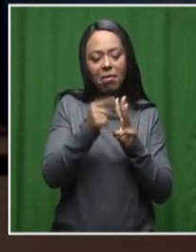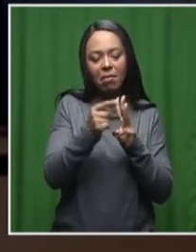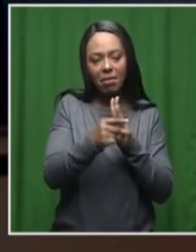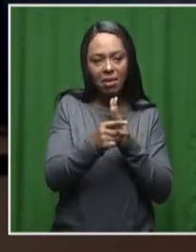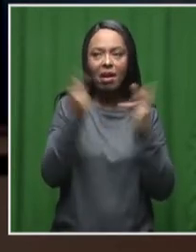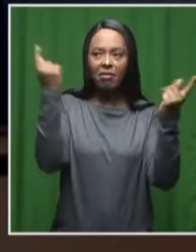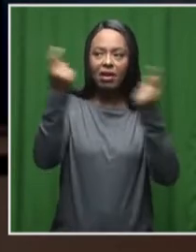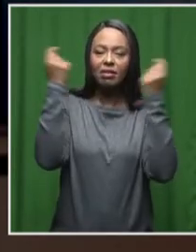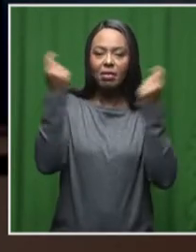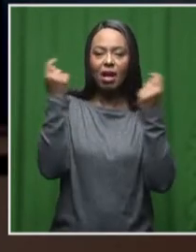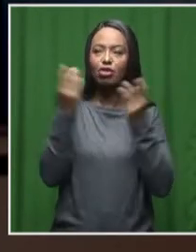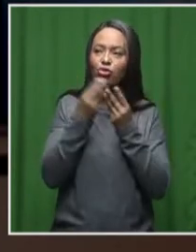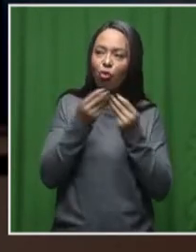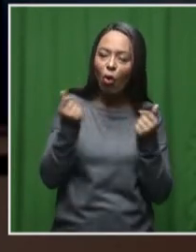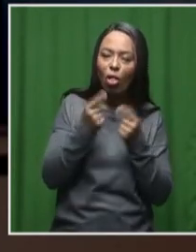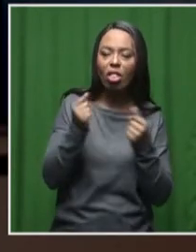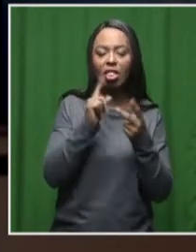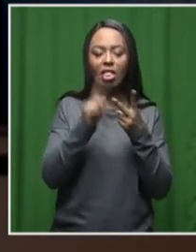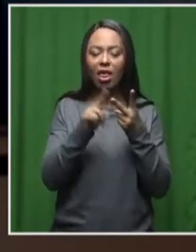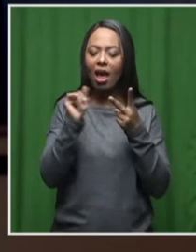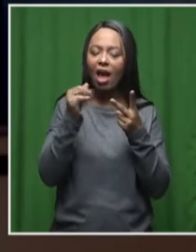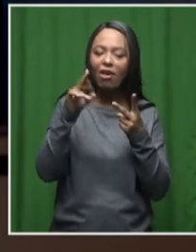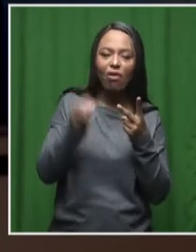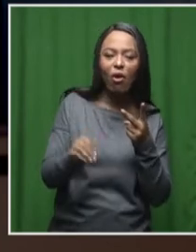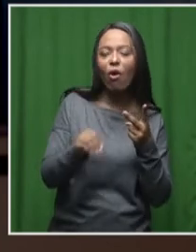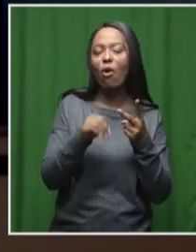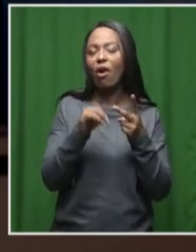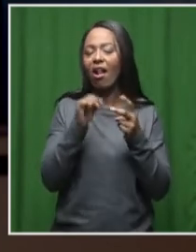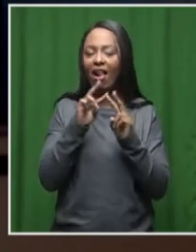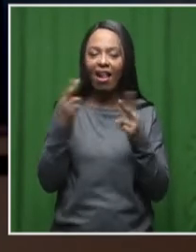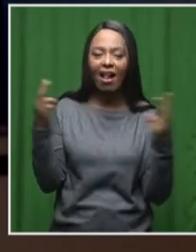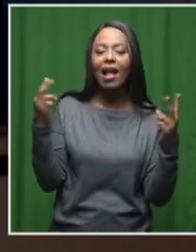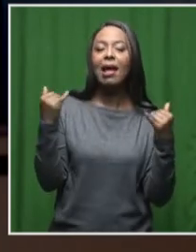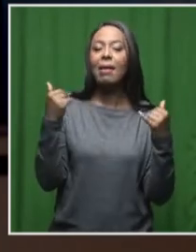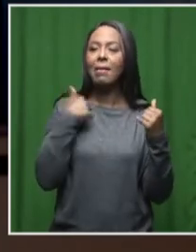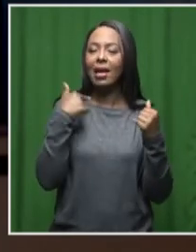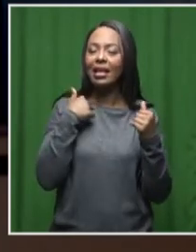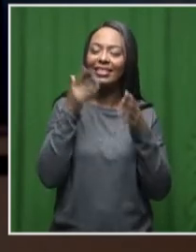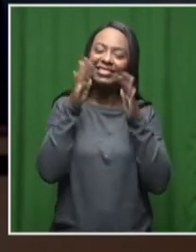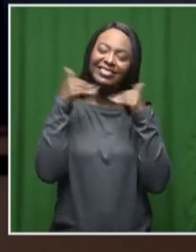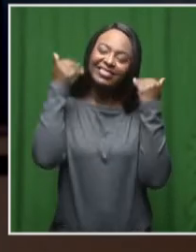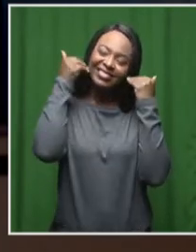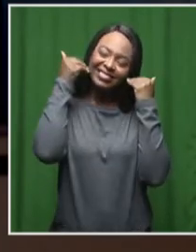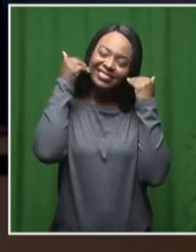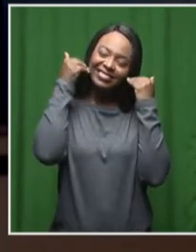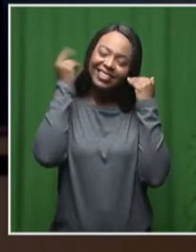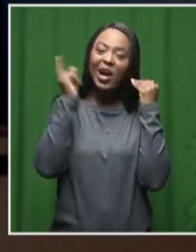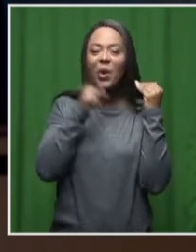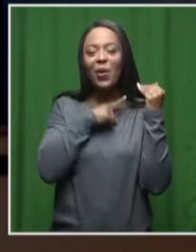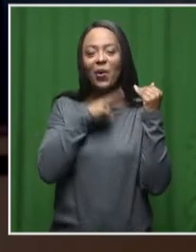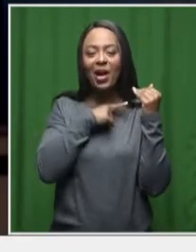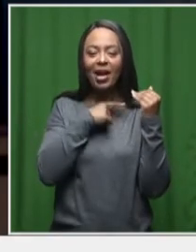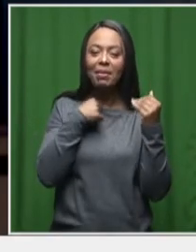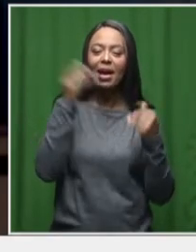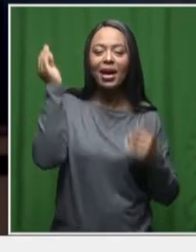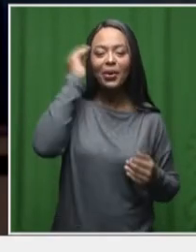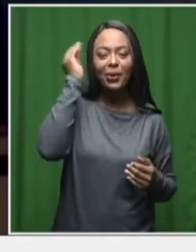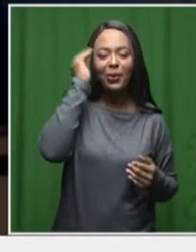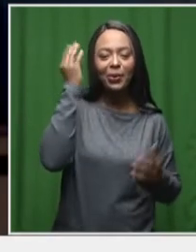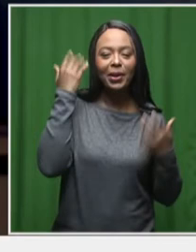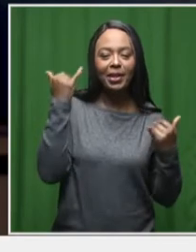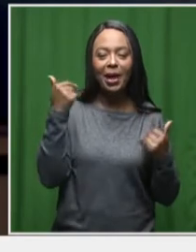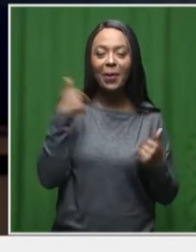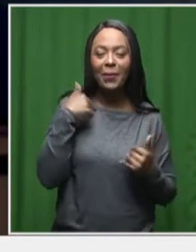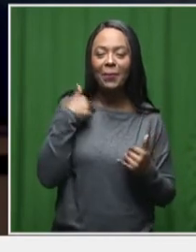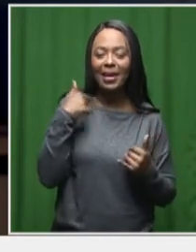smooth jazz, the Afro jazz, this, I'm smiling because I know that I'm deliberately going to be